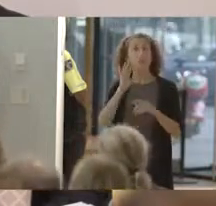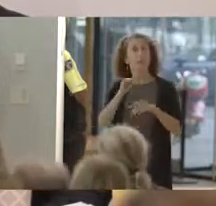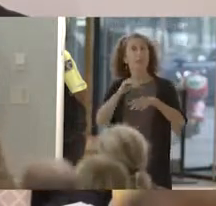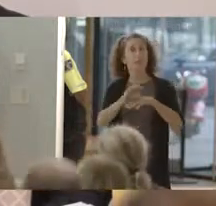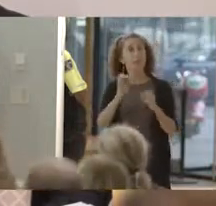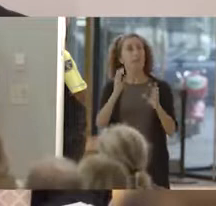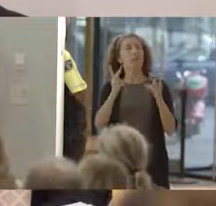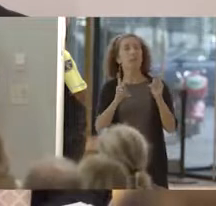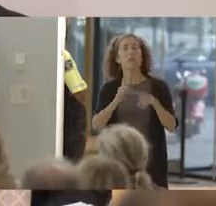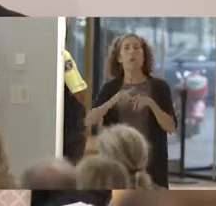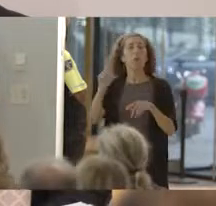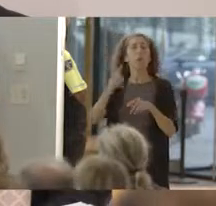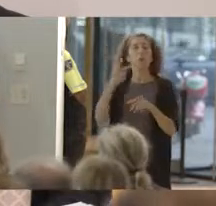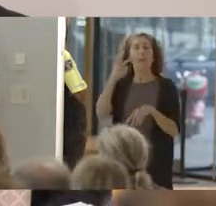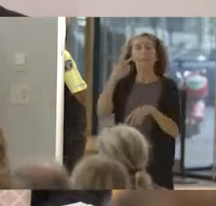sampling. Sure.